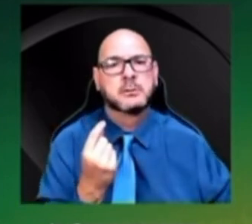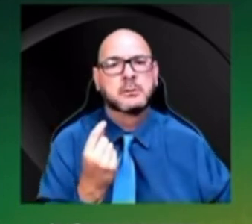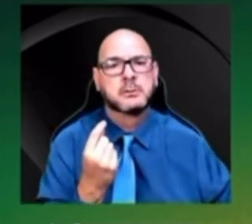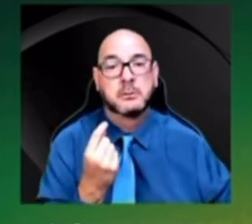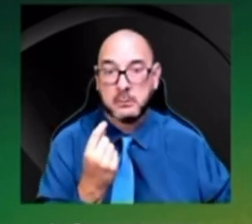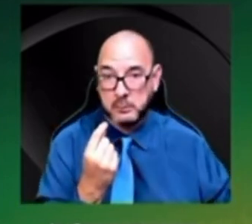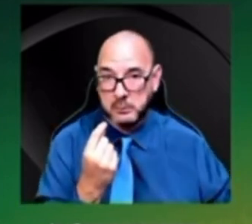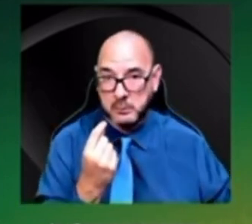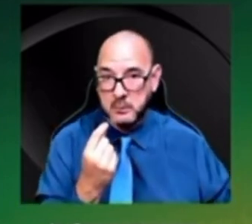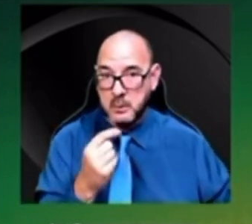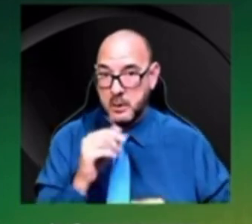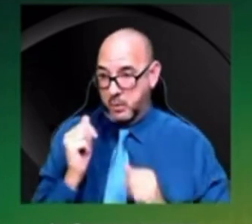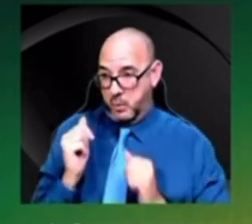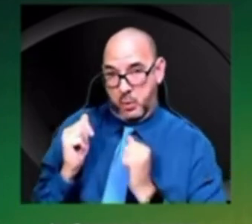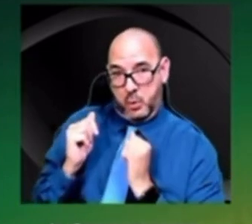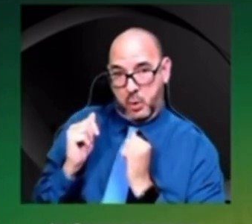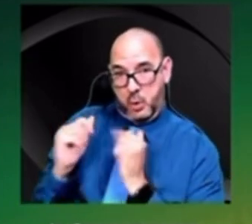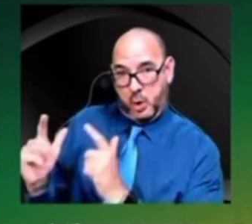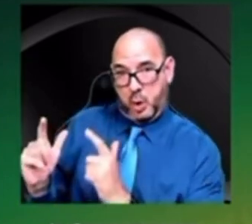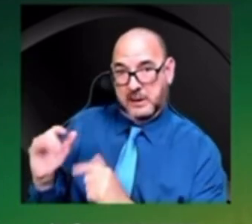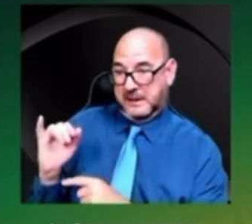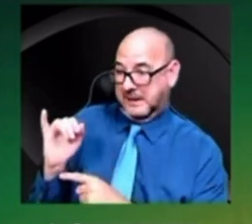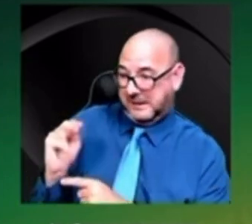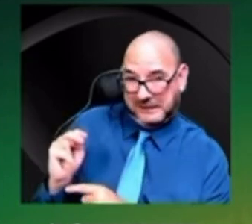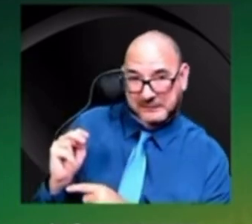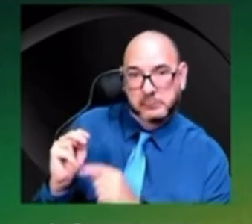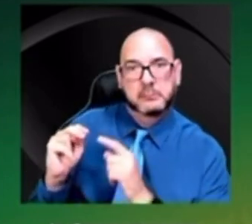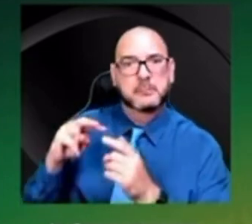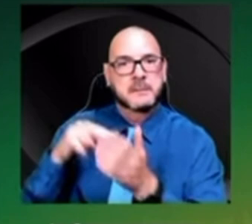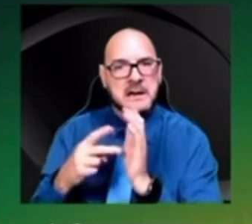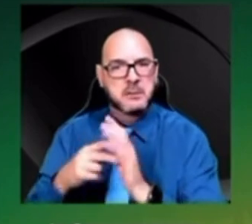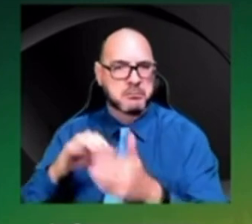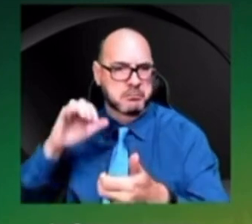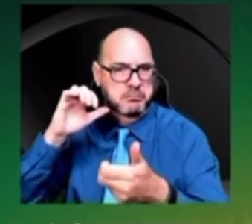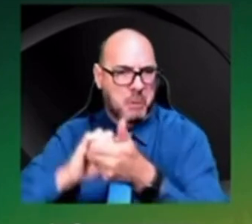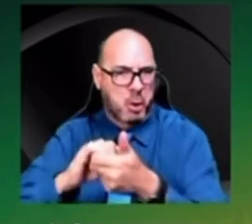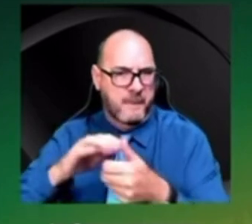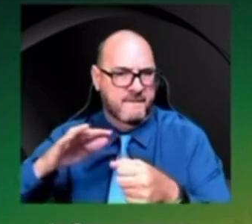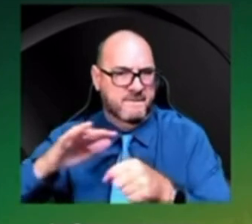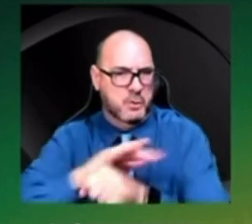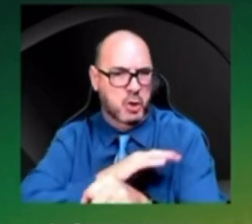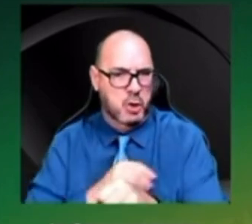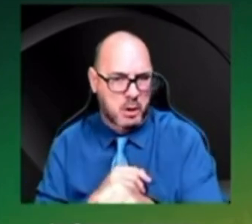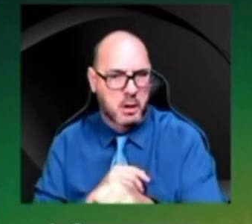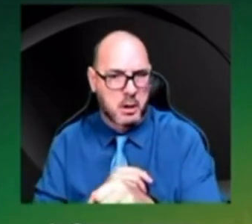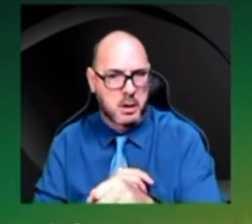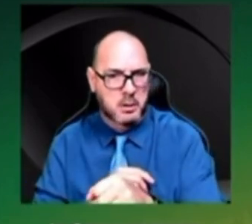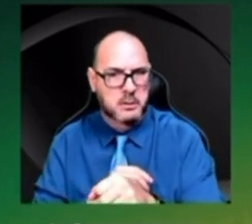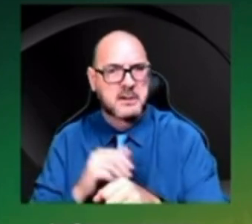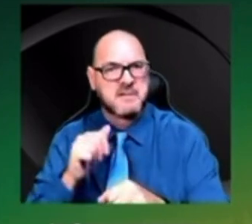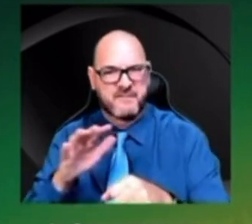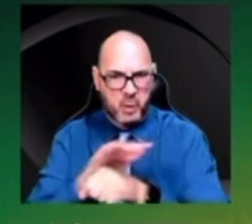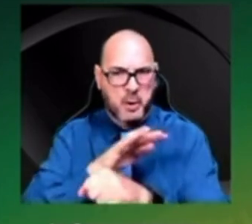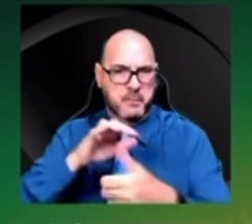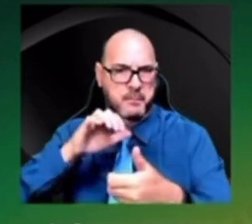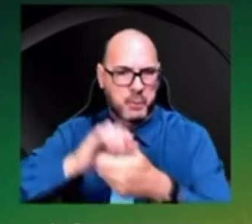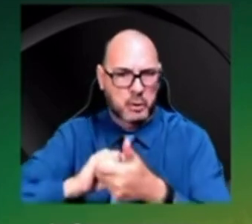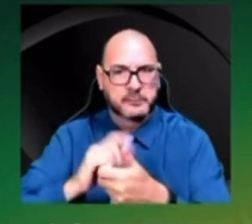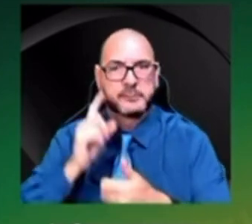as a partner, not to go in with a sense of like, this is about our